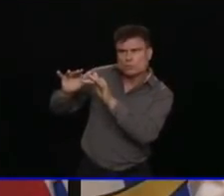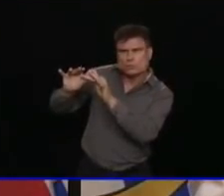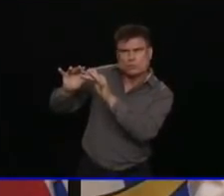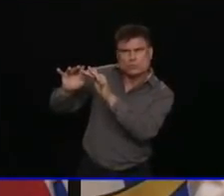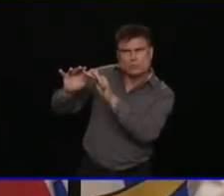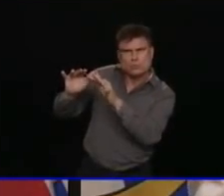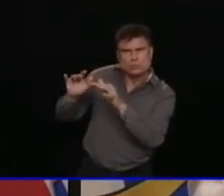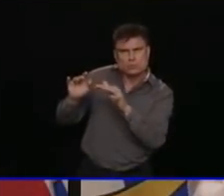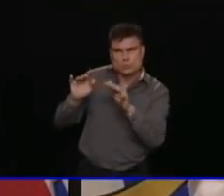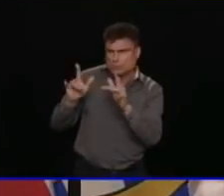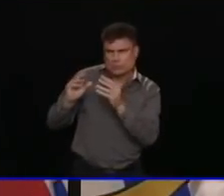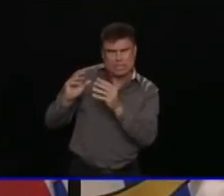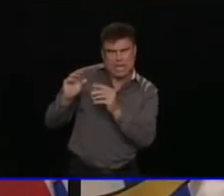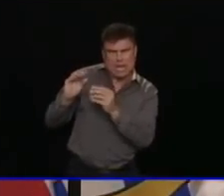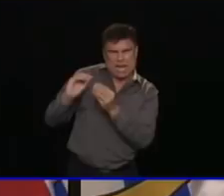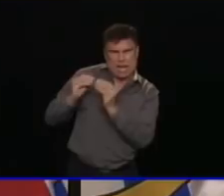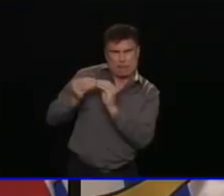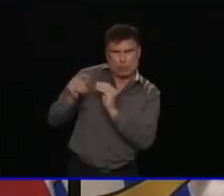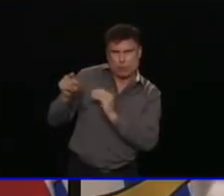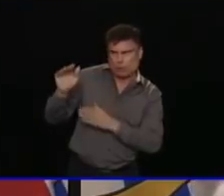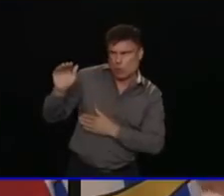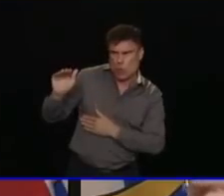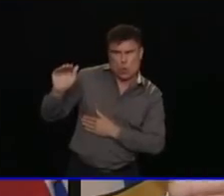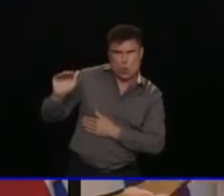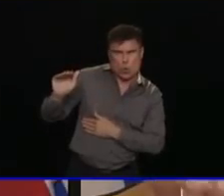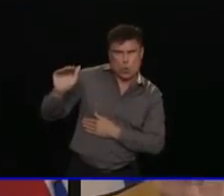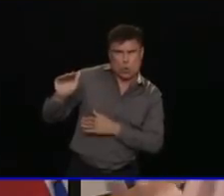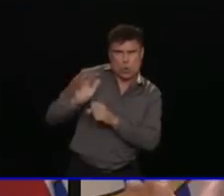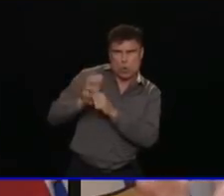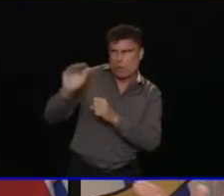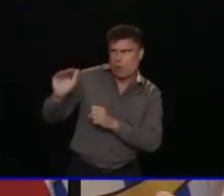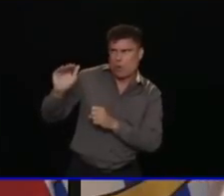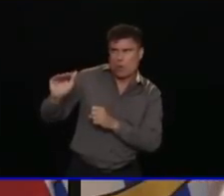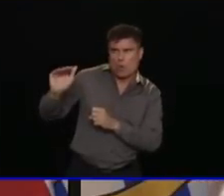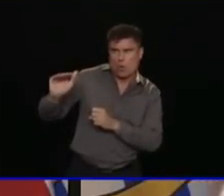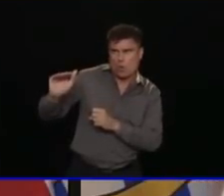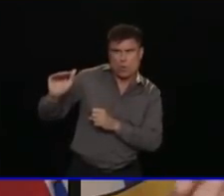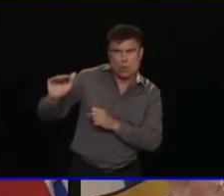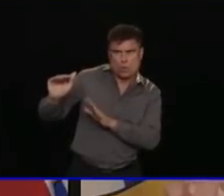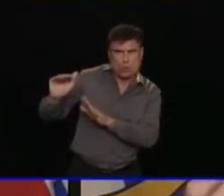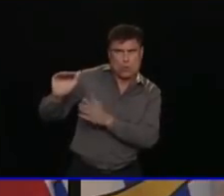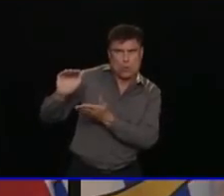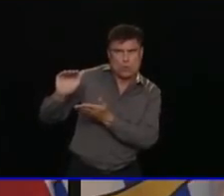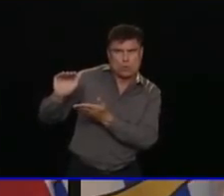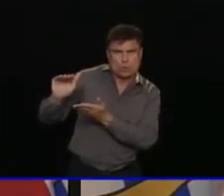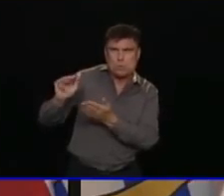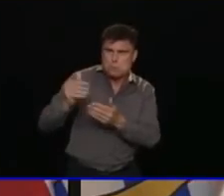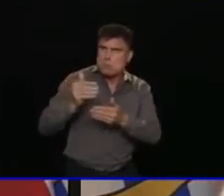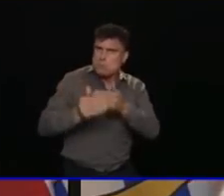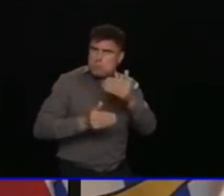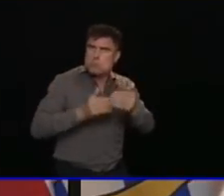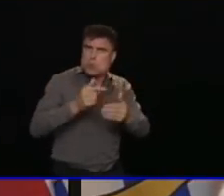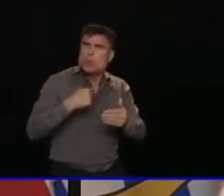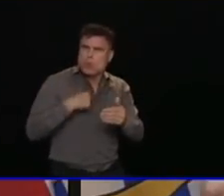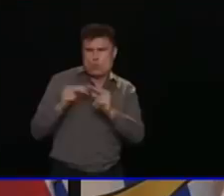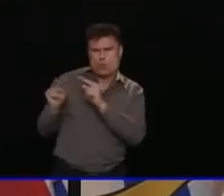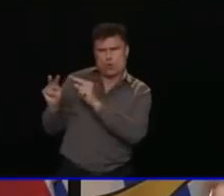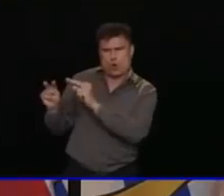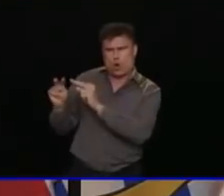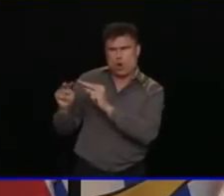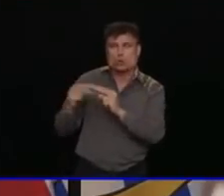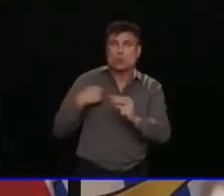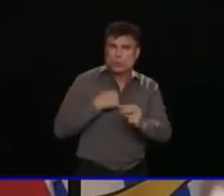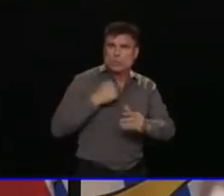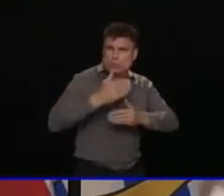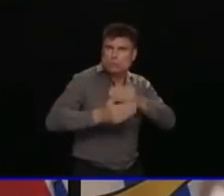be watching again to make sure that we're not having people pop up in the community that aren't linked. Those are